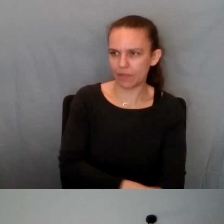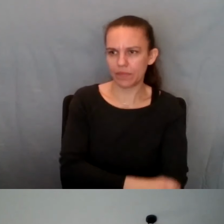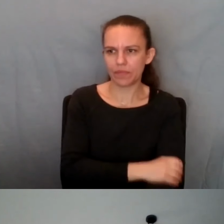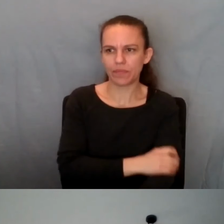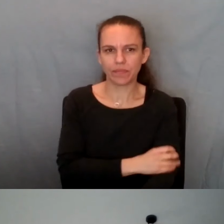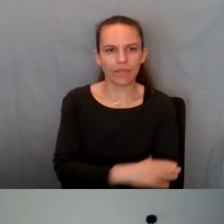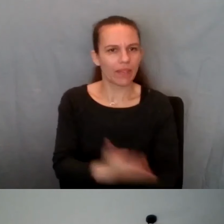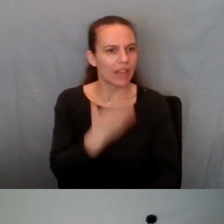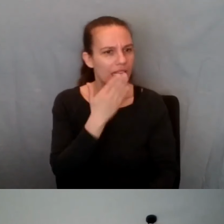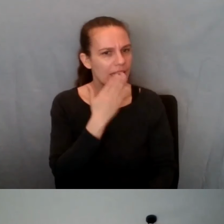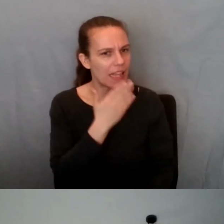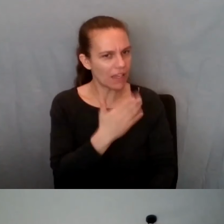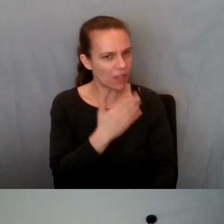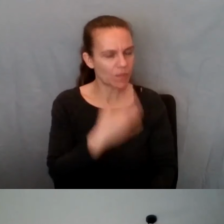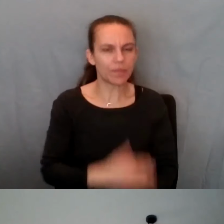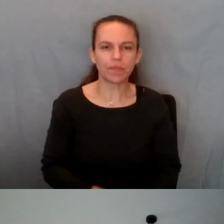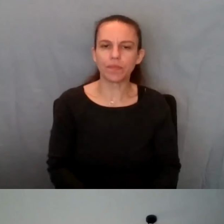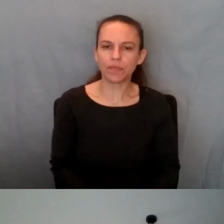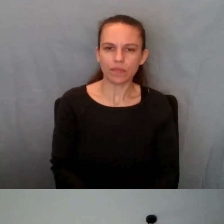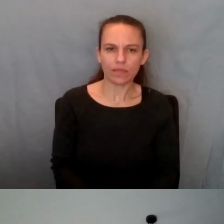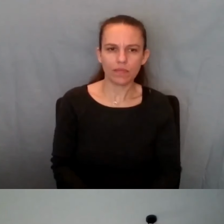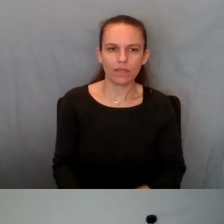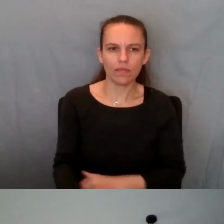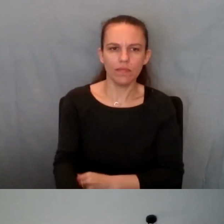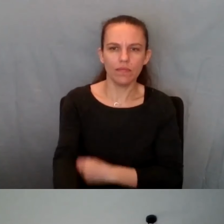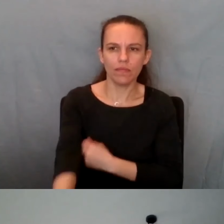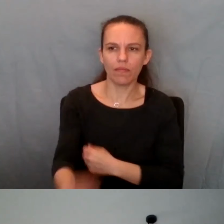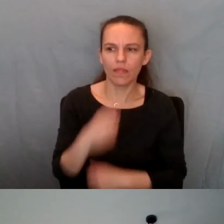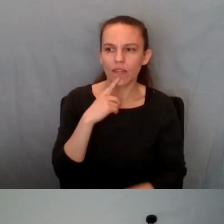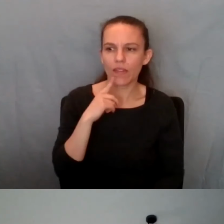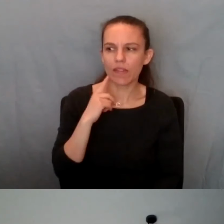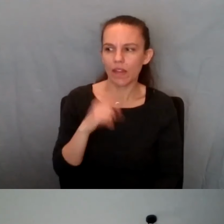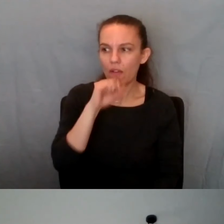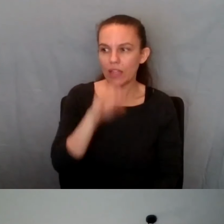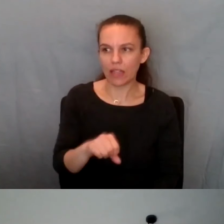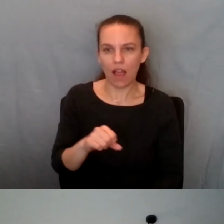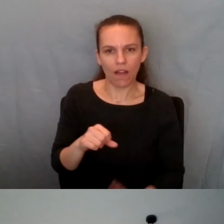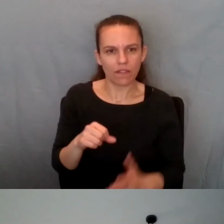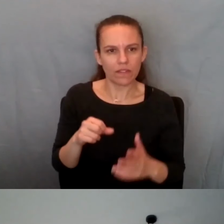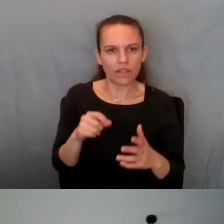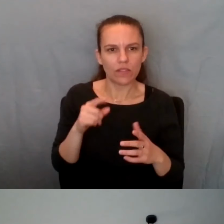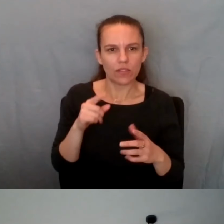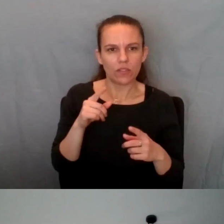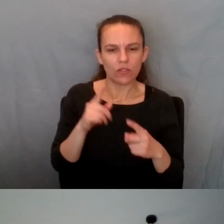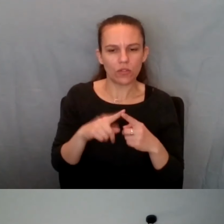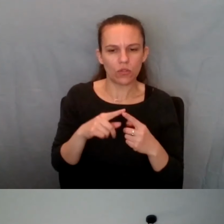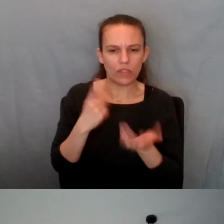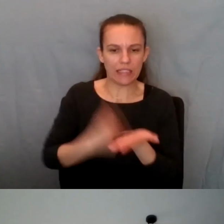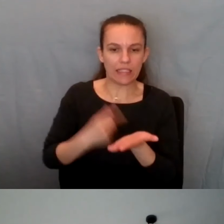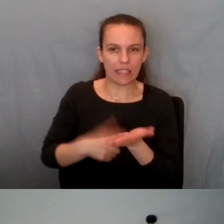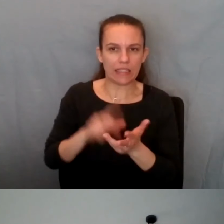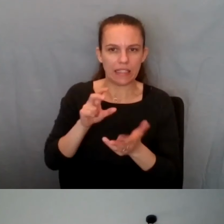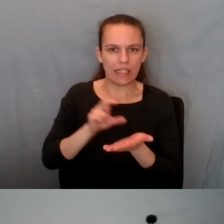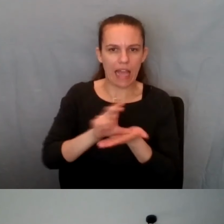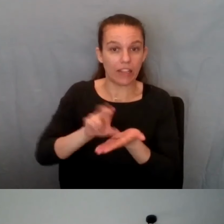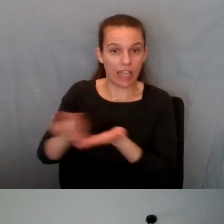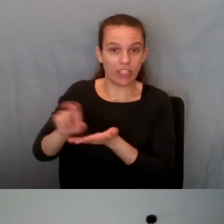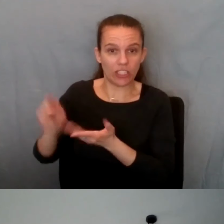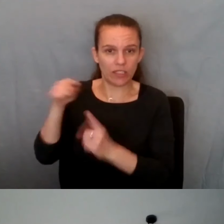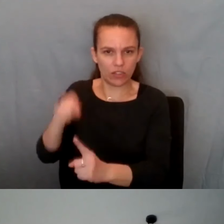Thank you. Yeah, So, right, I'd love to leave the questions around the allocation piece that Anne can speak to